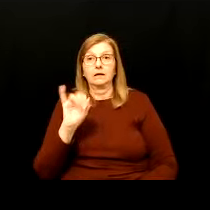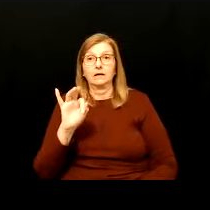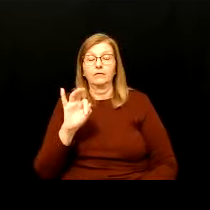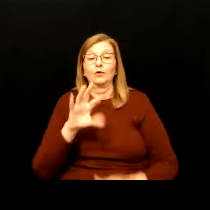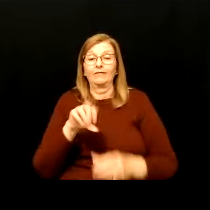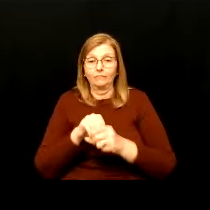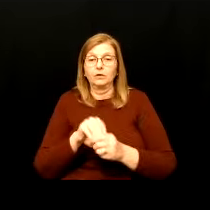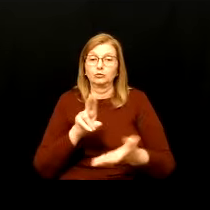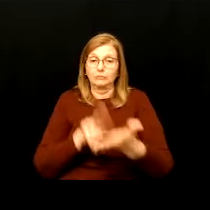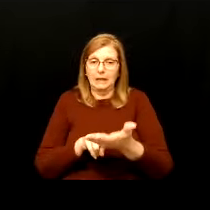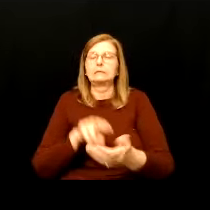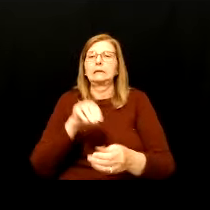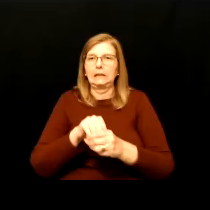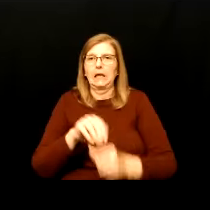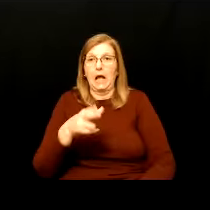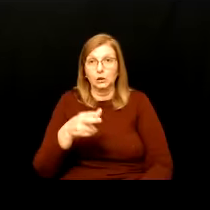school.